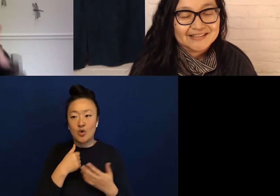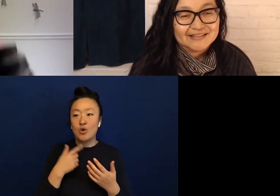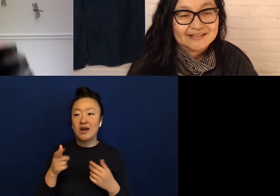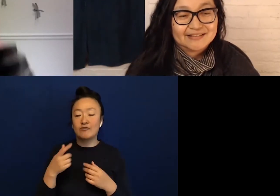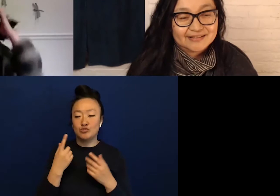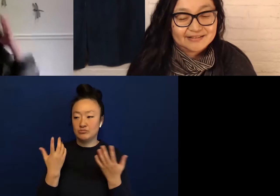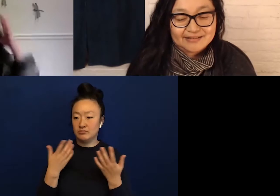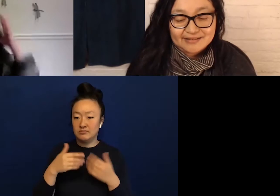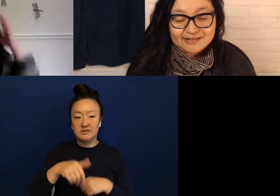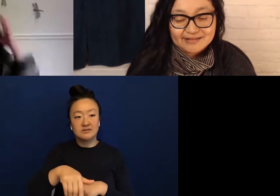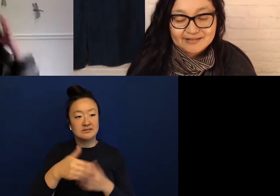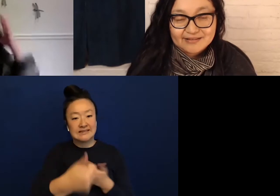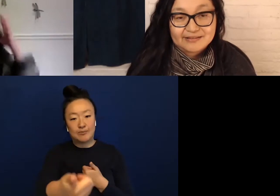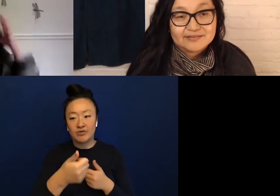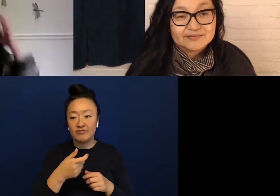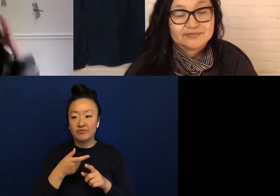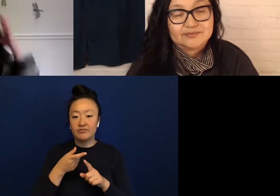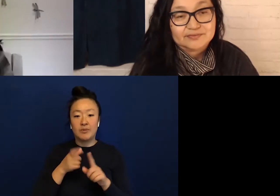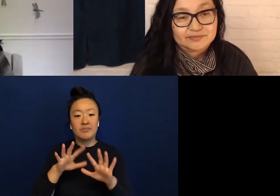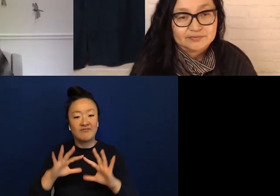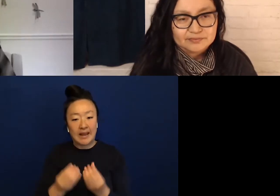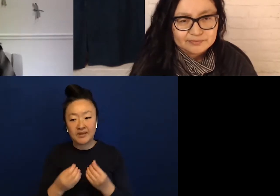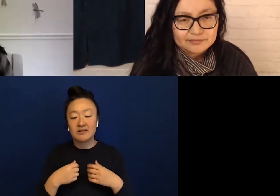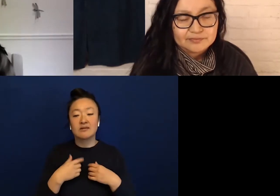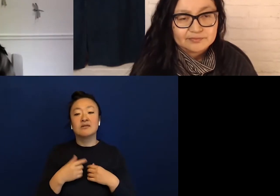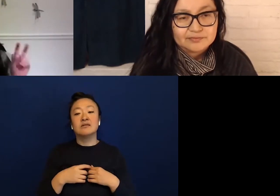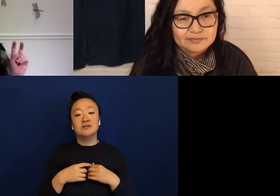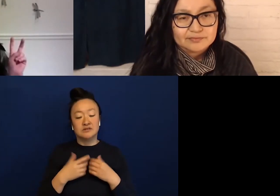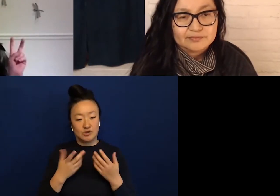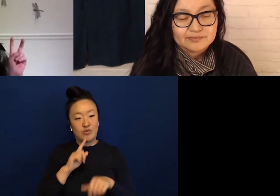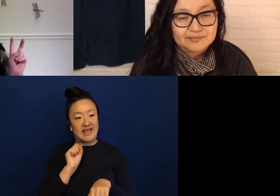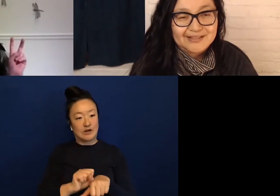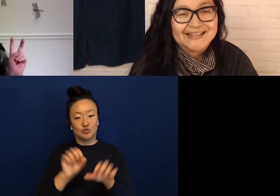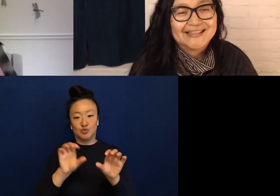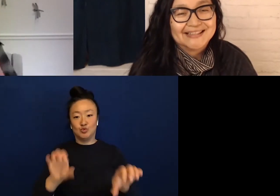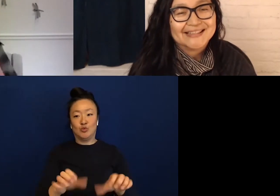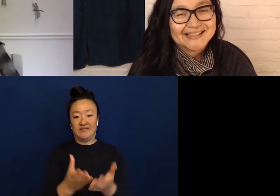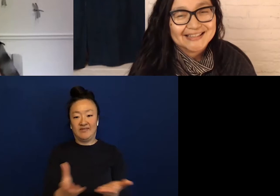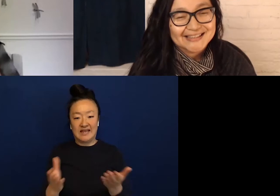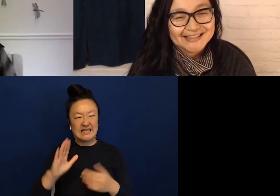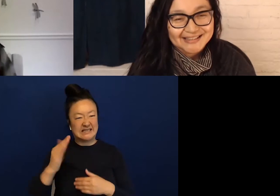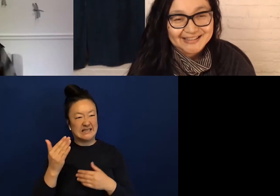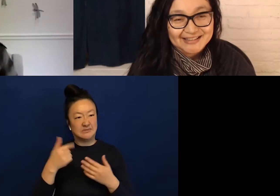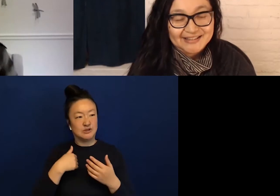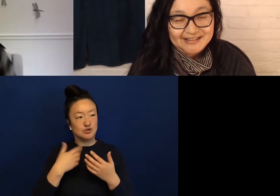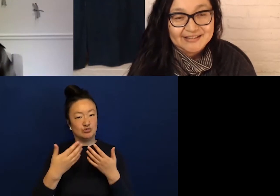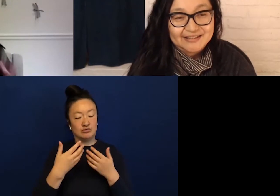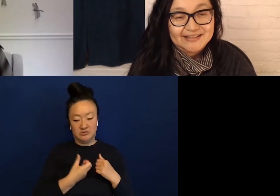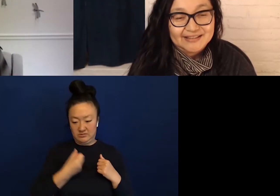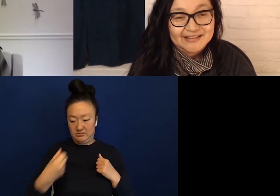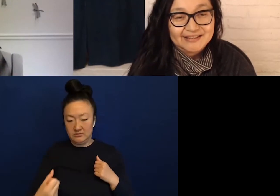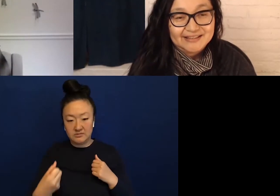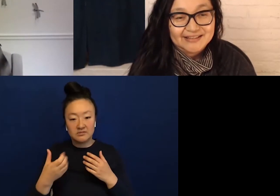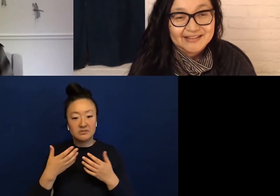family, you know, so the actual like doing of the thing seems to take you away from, you know, what we call life. So there's always this tension